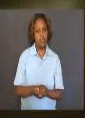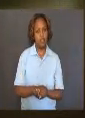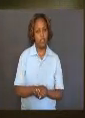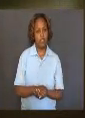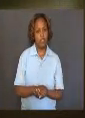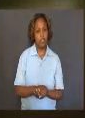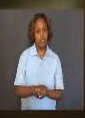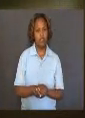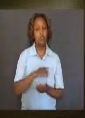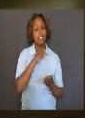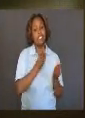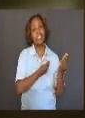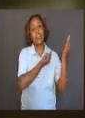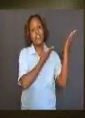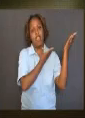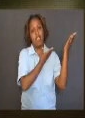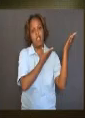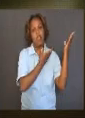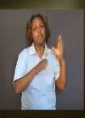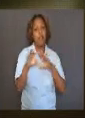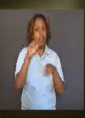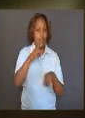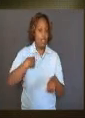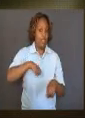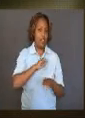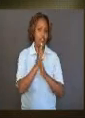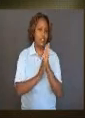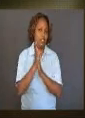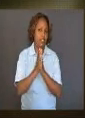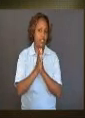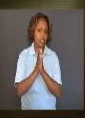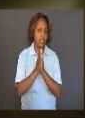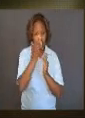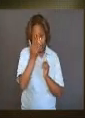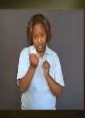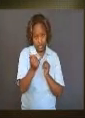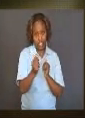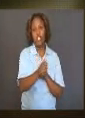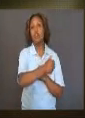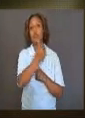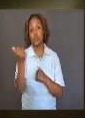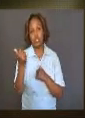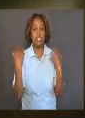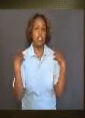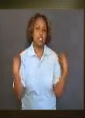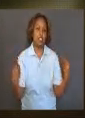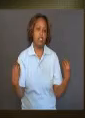must sacrifice our interests for the well-being of other